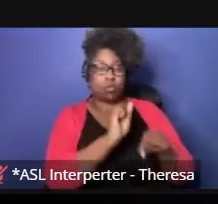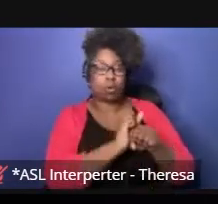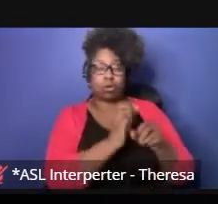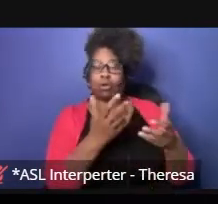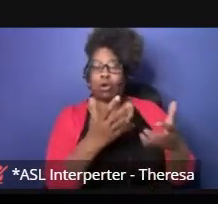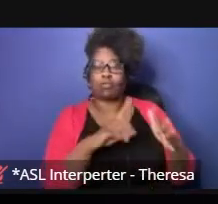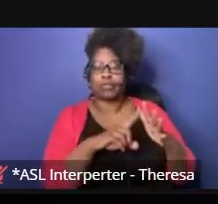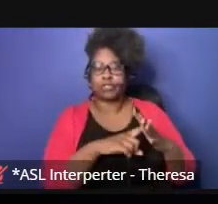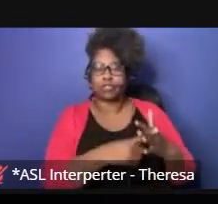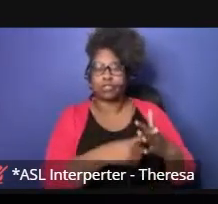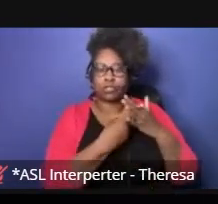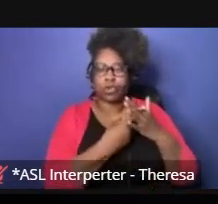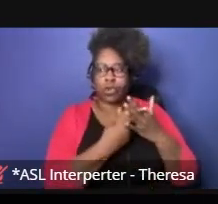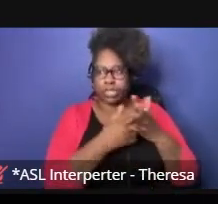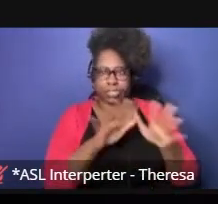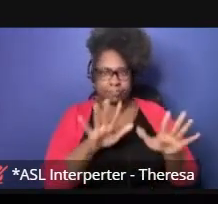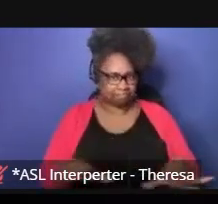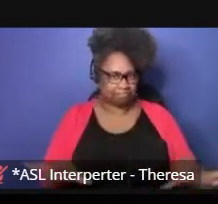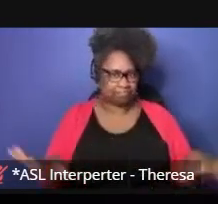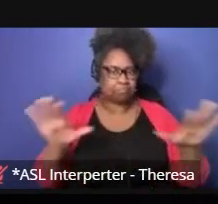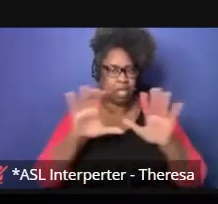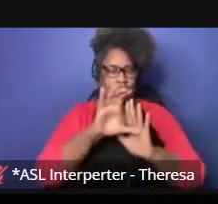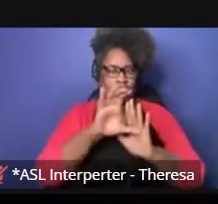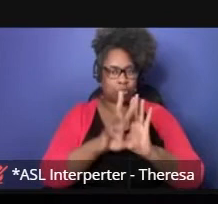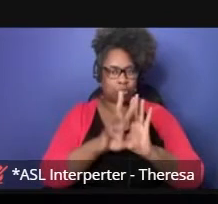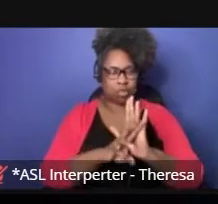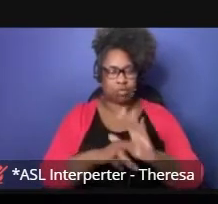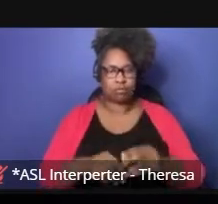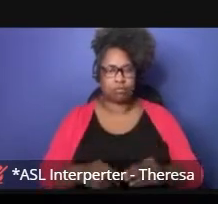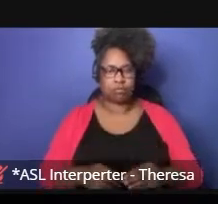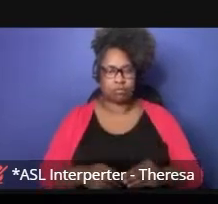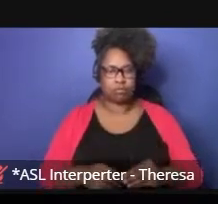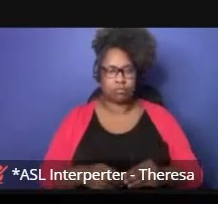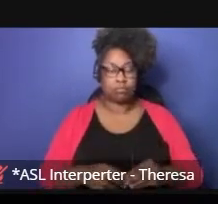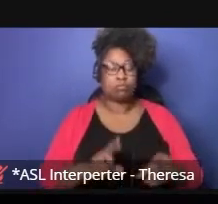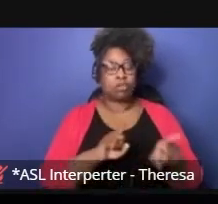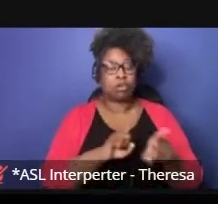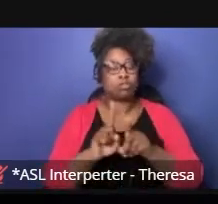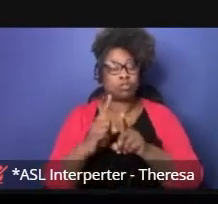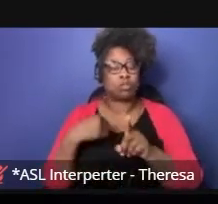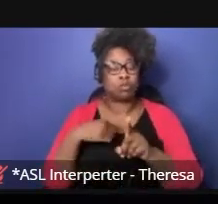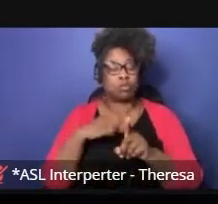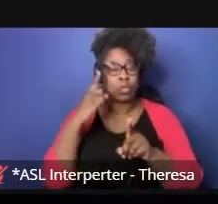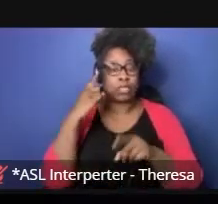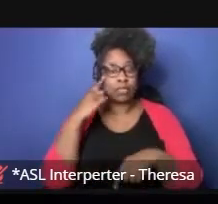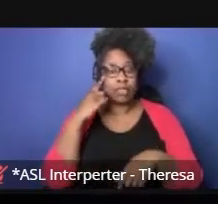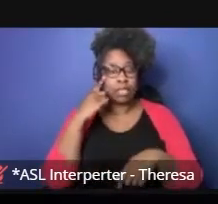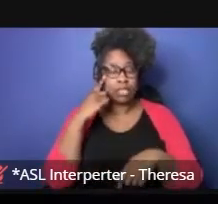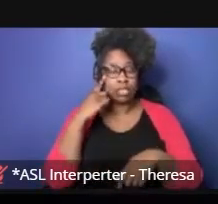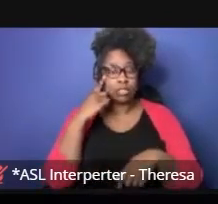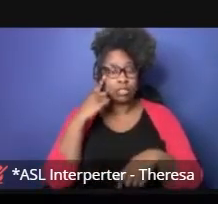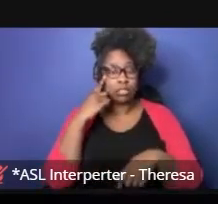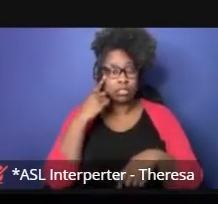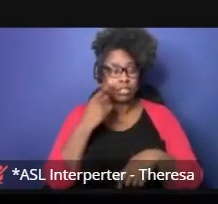in the Commonwealth, and also because we think that this might be